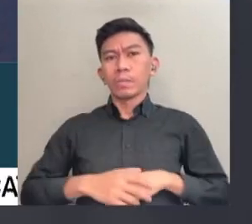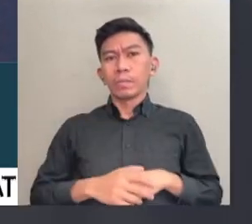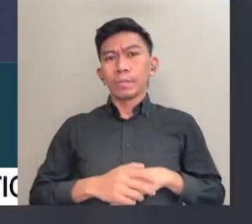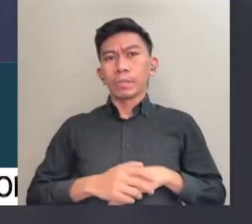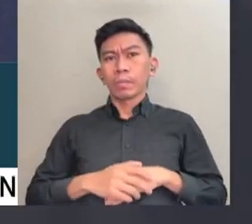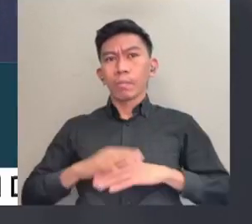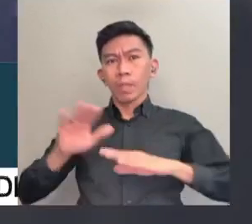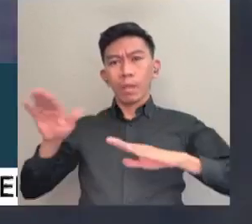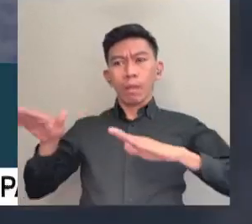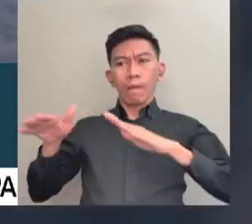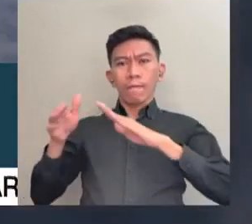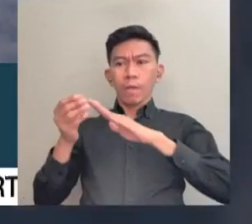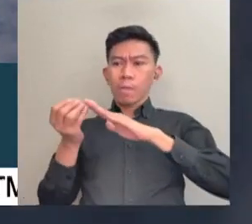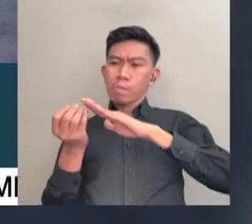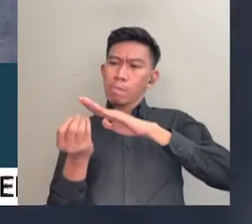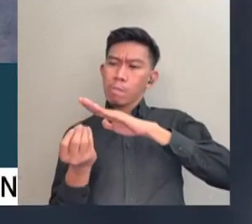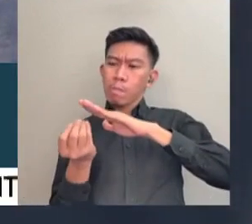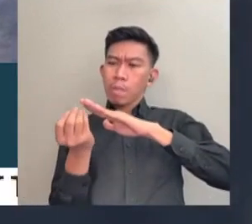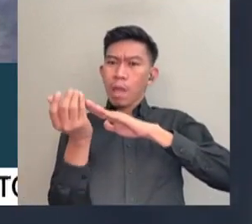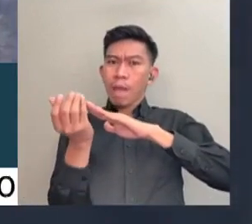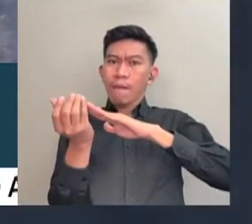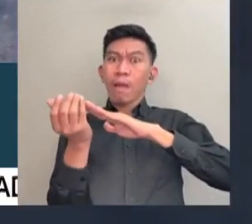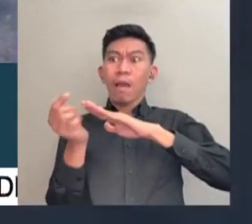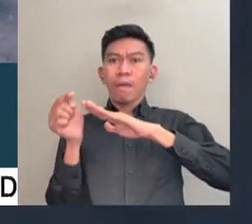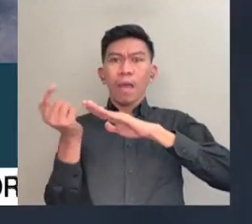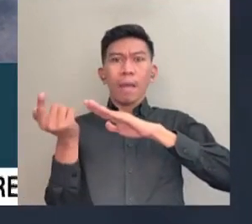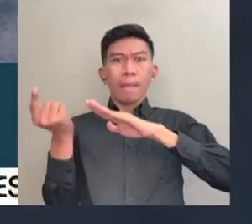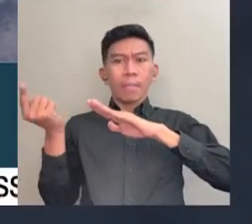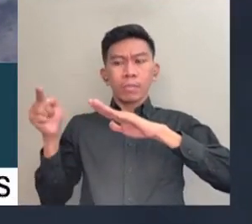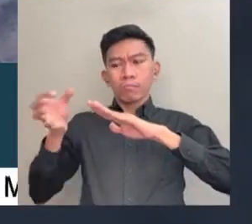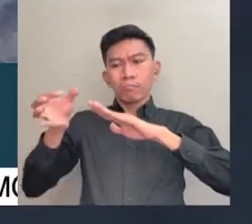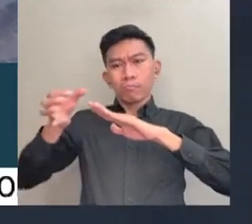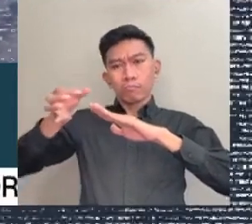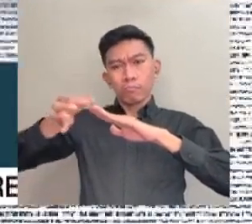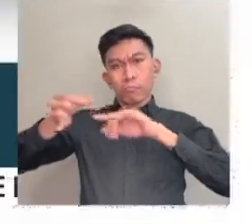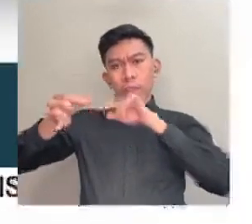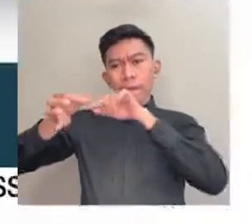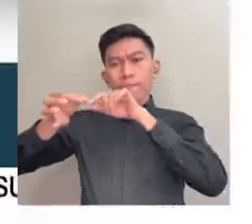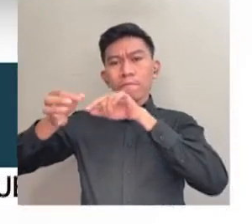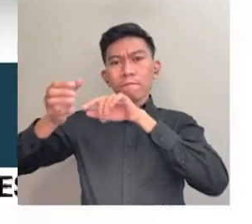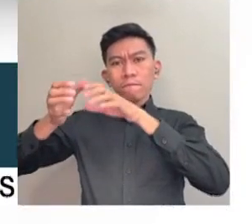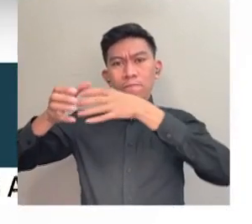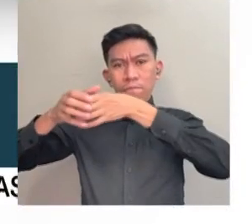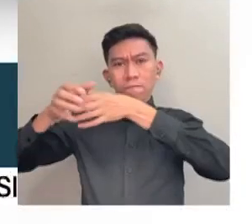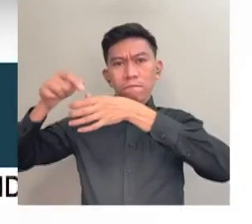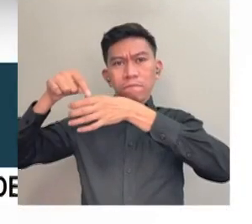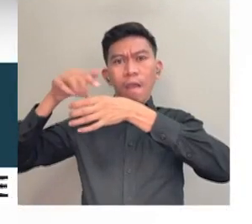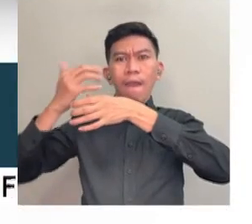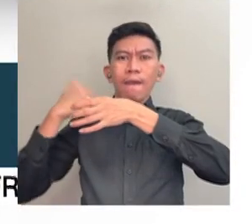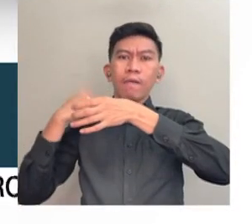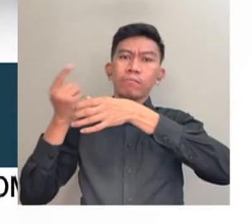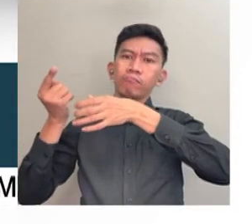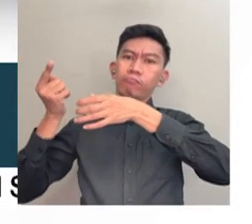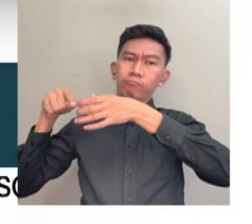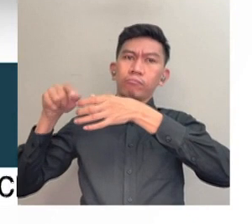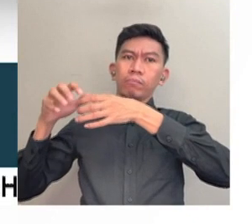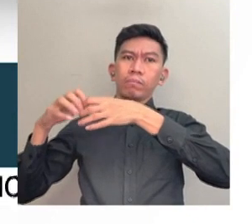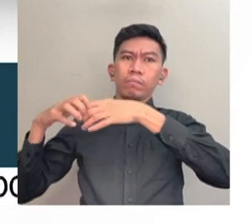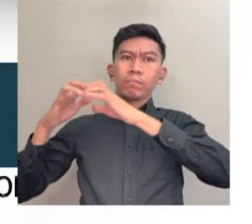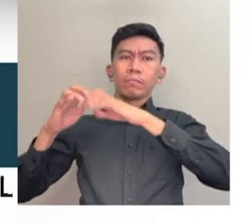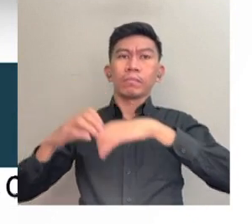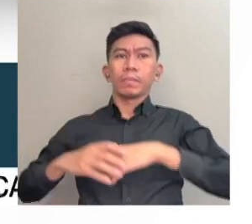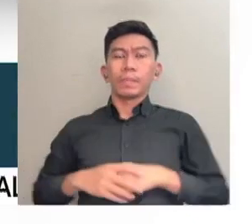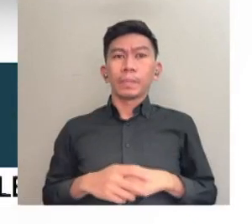a new lava dome has formed on Mayon Volcano's crater. Yung implication po nito is, kumbaga, nabalatan